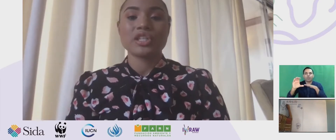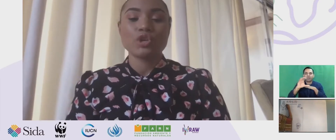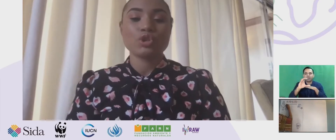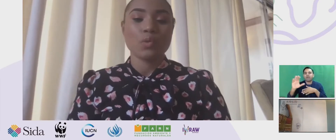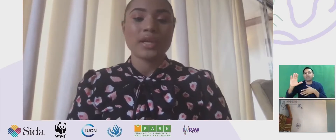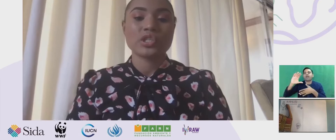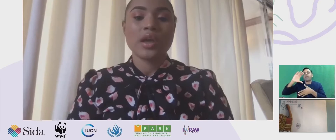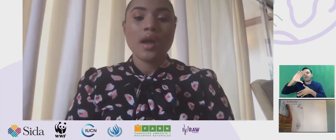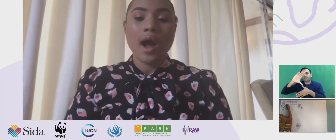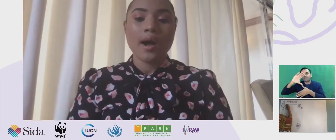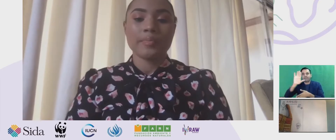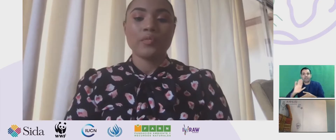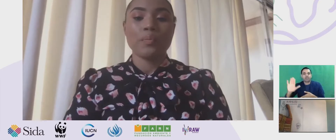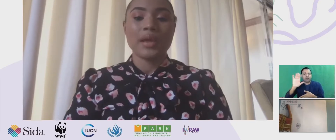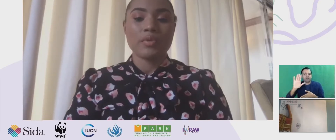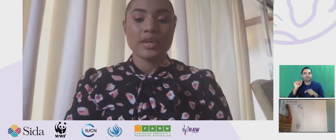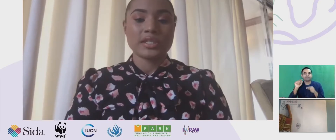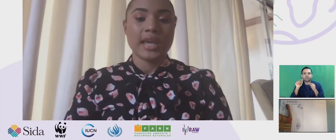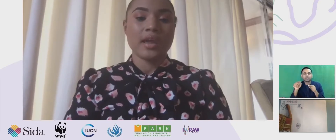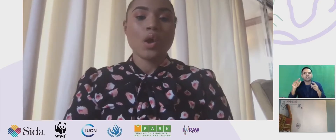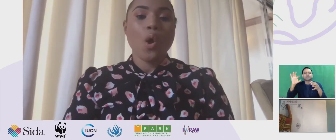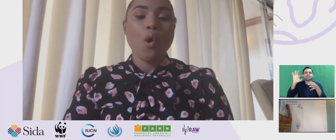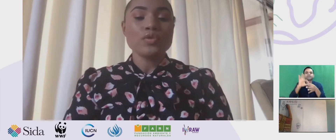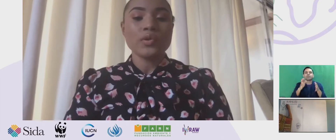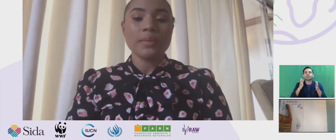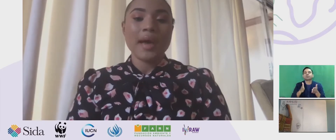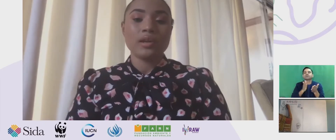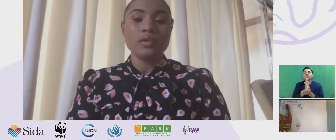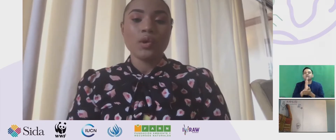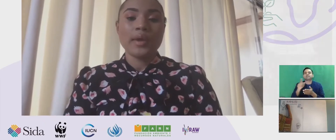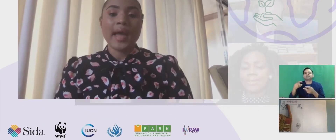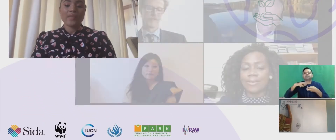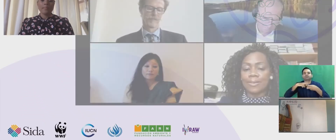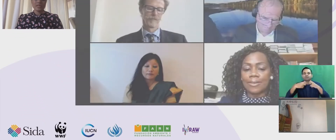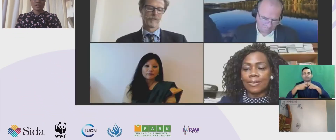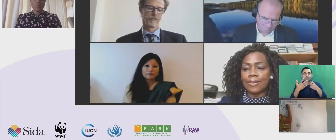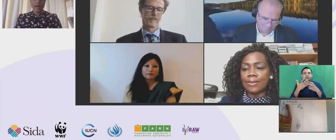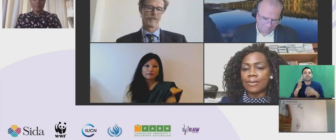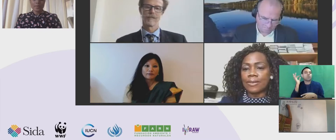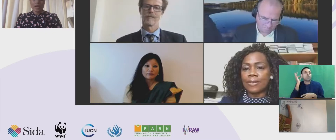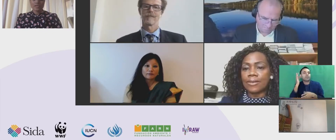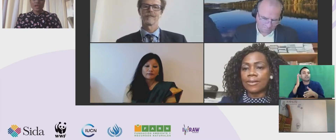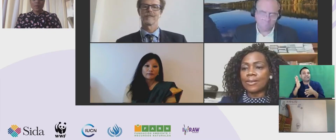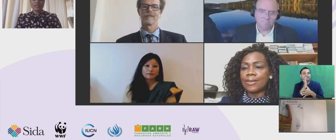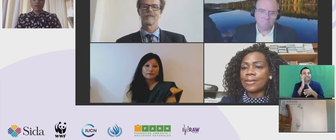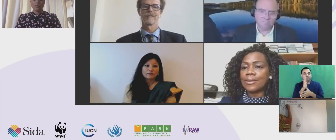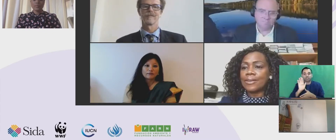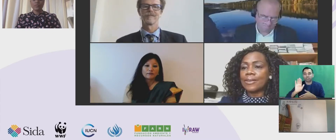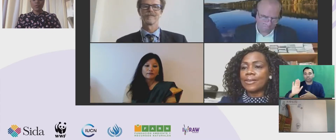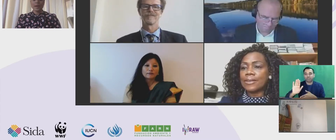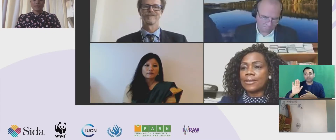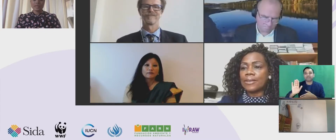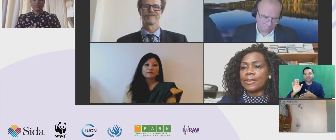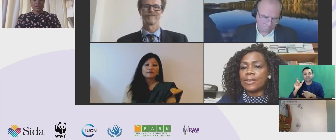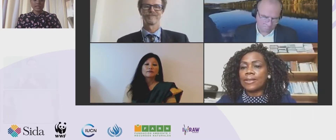environment. Thank you so much for being with us today. Also on the panel, we have Ms. Rai, the Director of Women